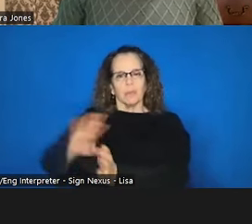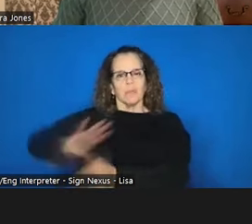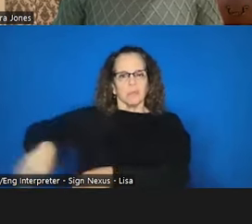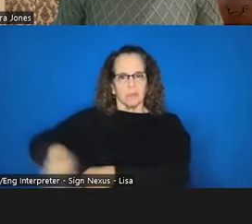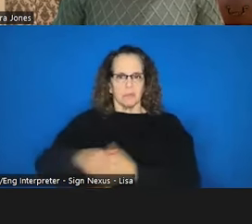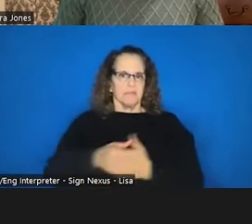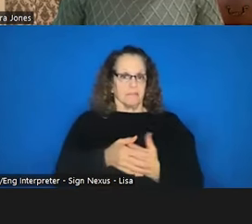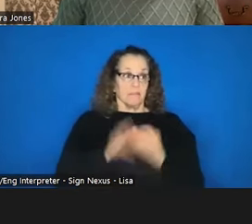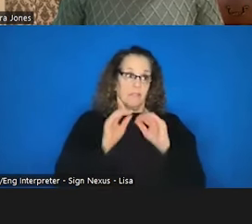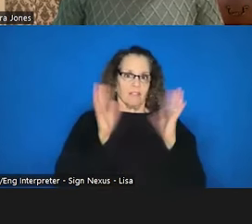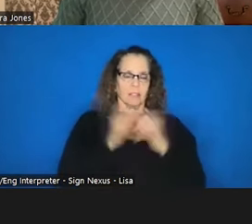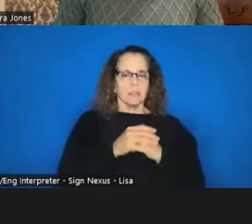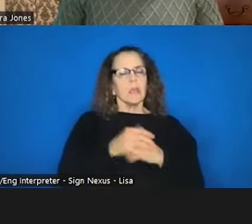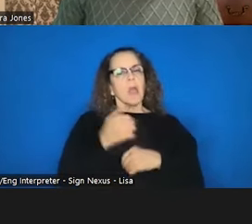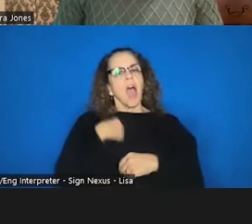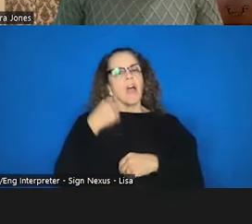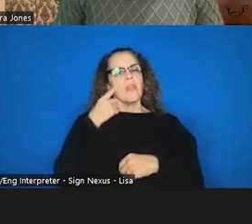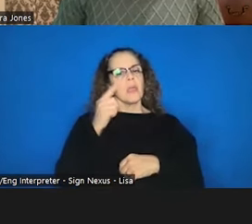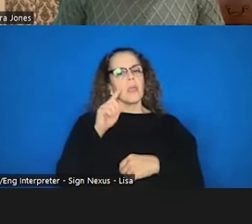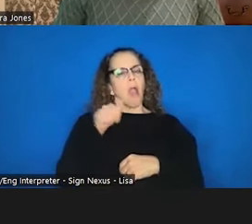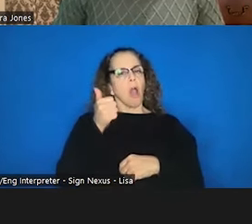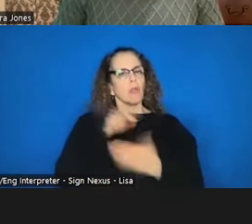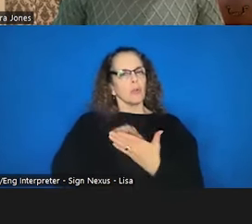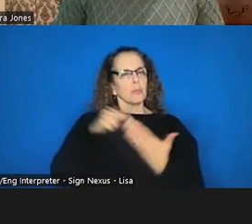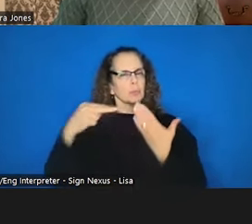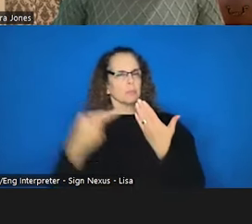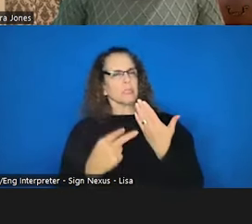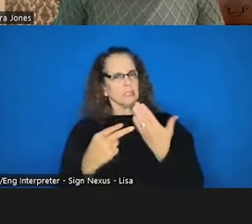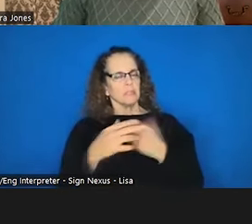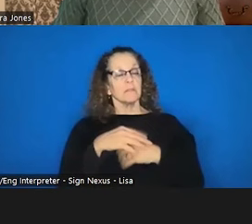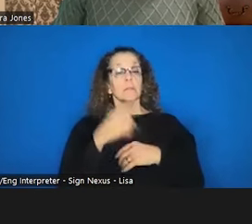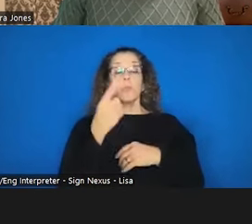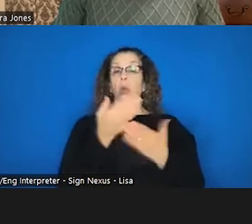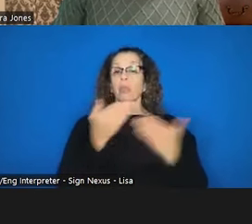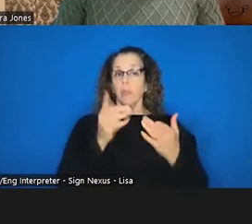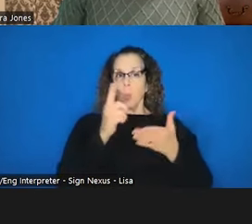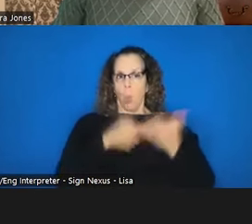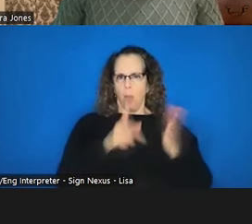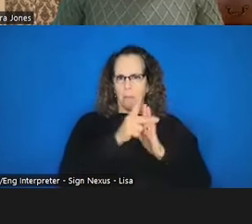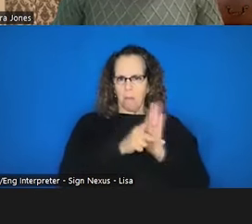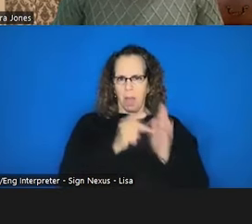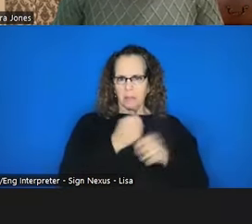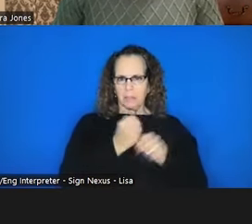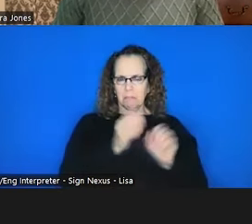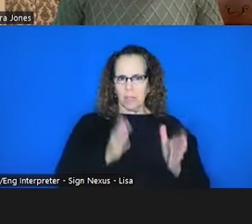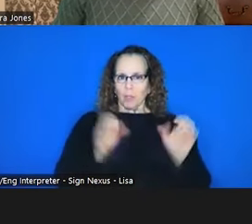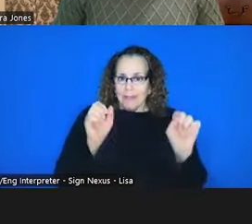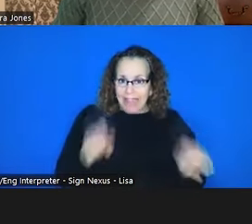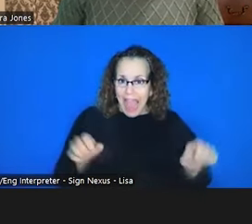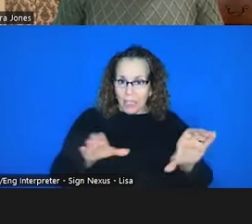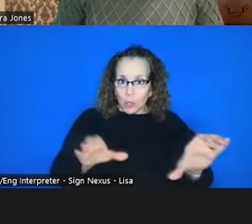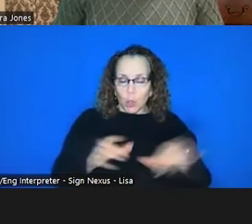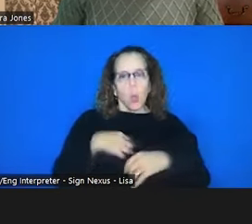at what are the things that organizations and policymakers could do, I think we need some pretty radical